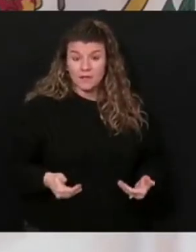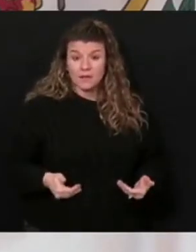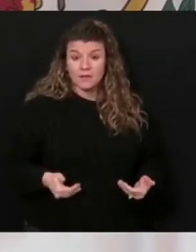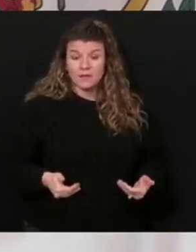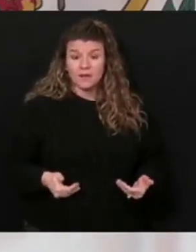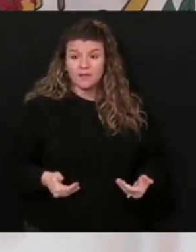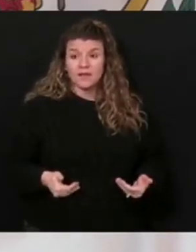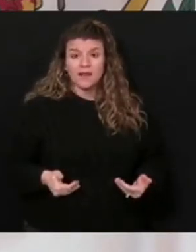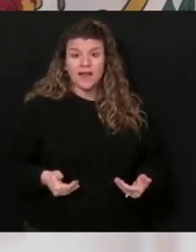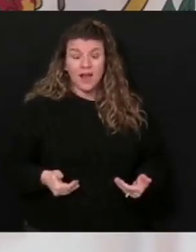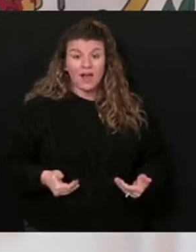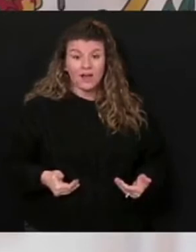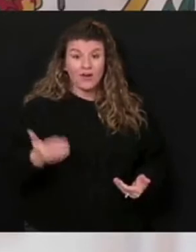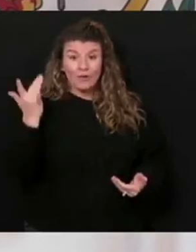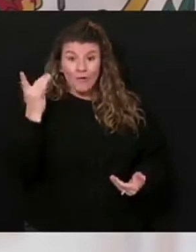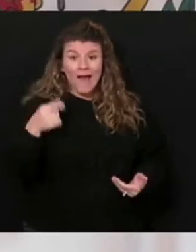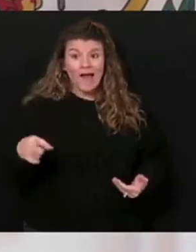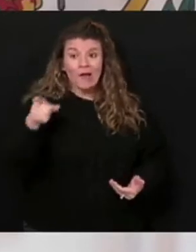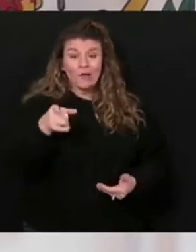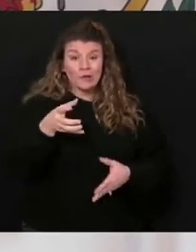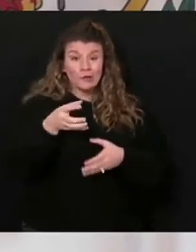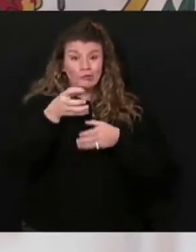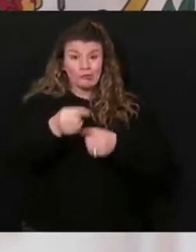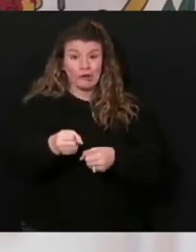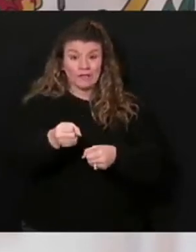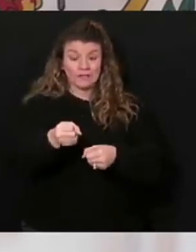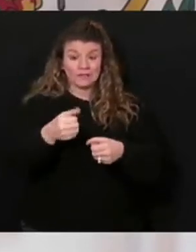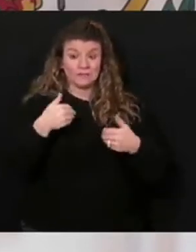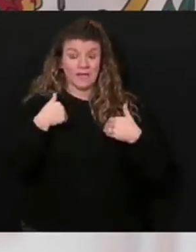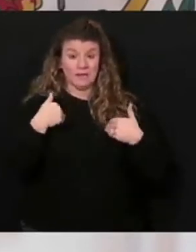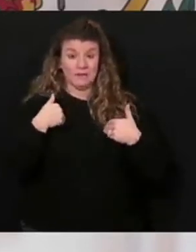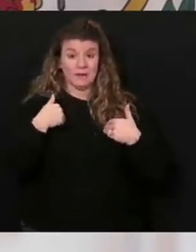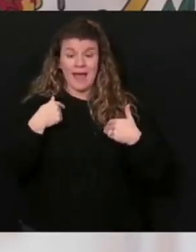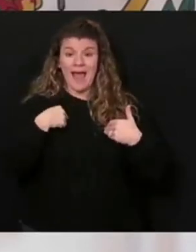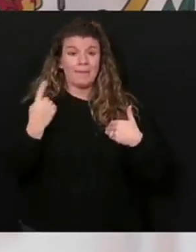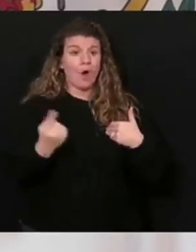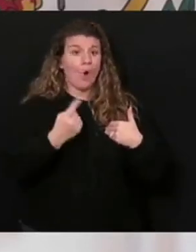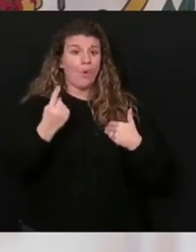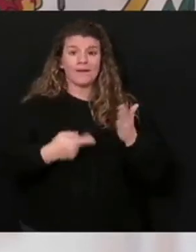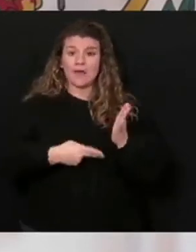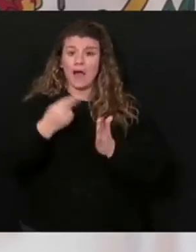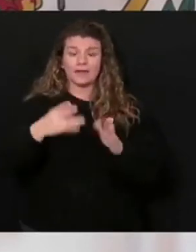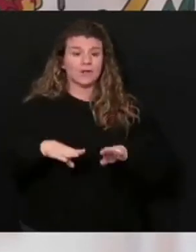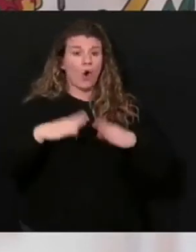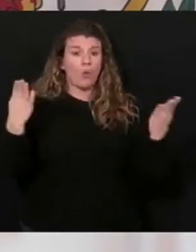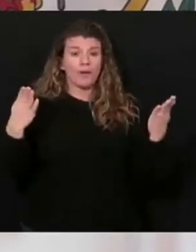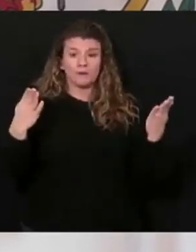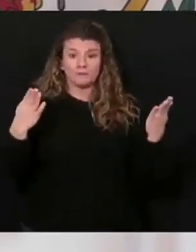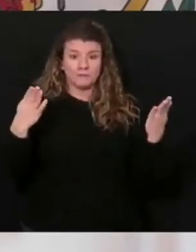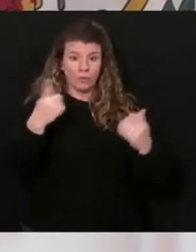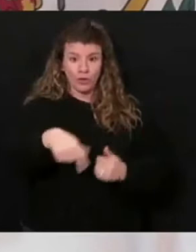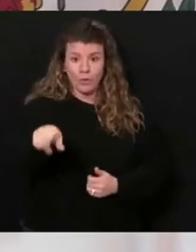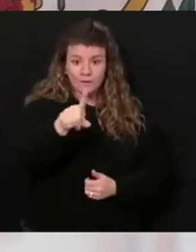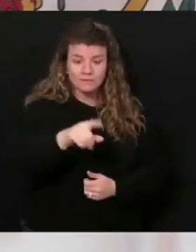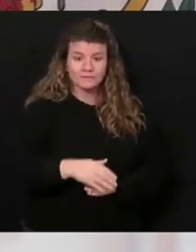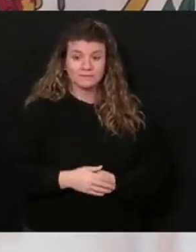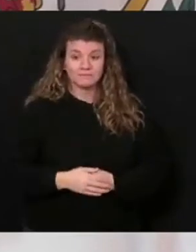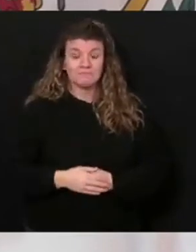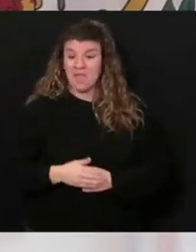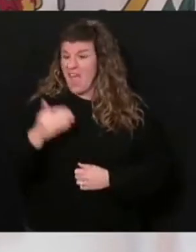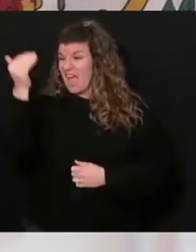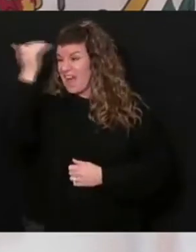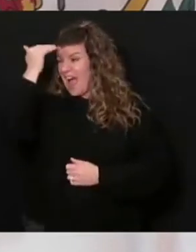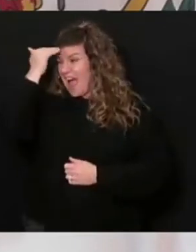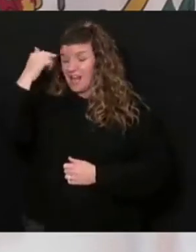that you trust me, because I'm never going to tell you anything but just the truth. And I know clearly as I could